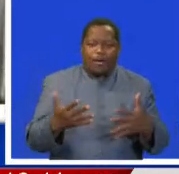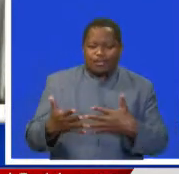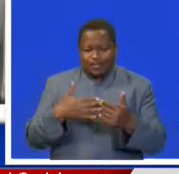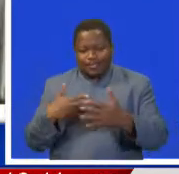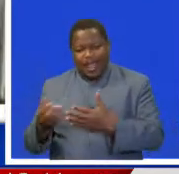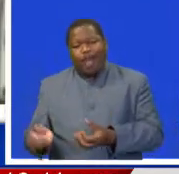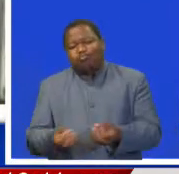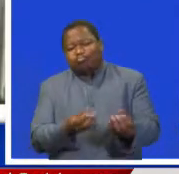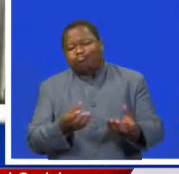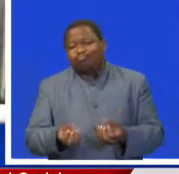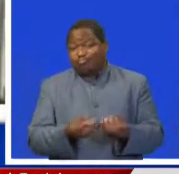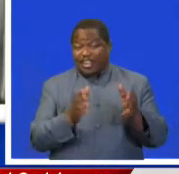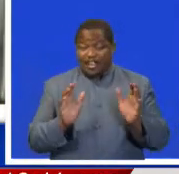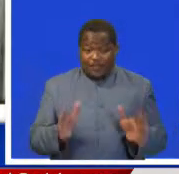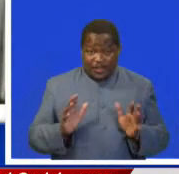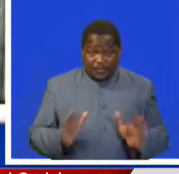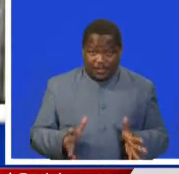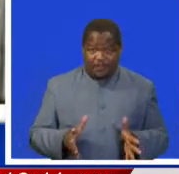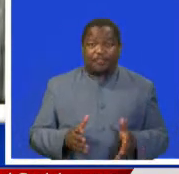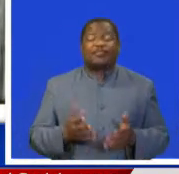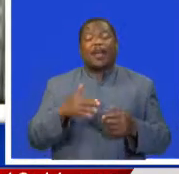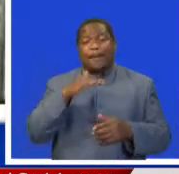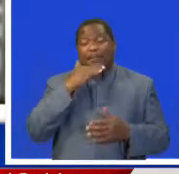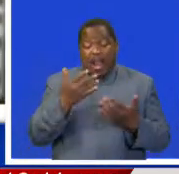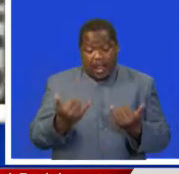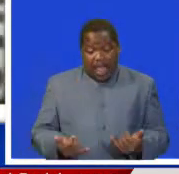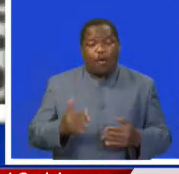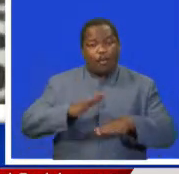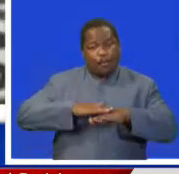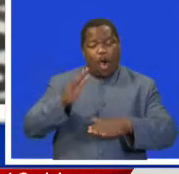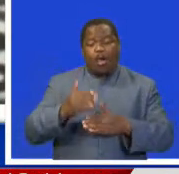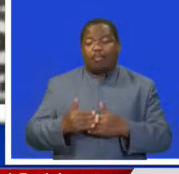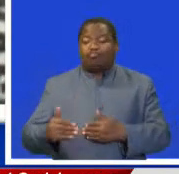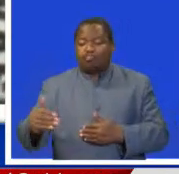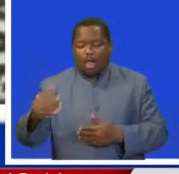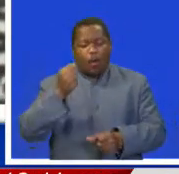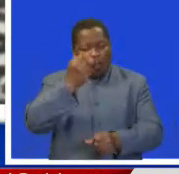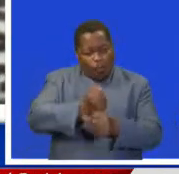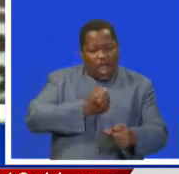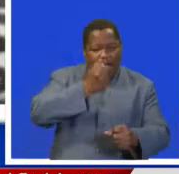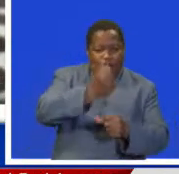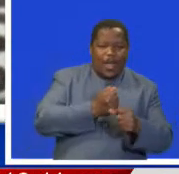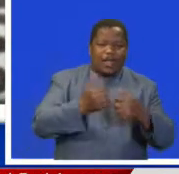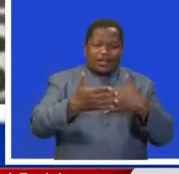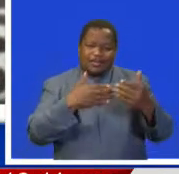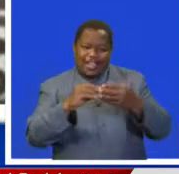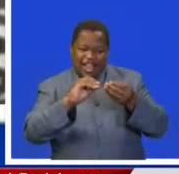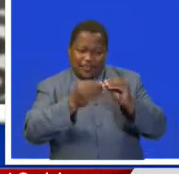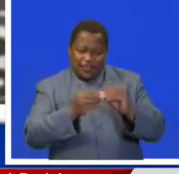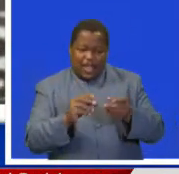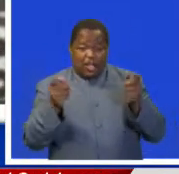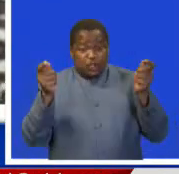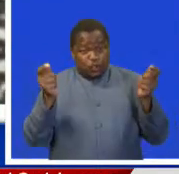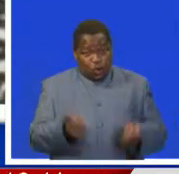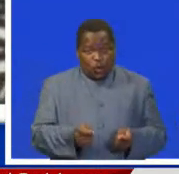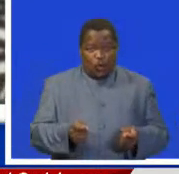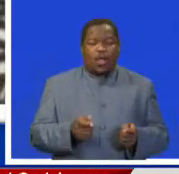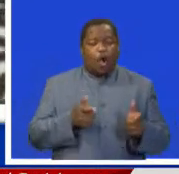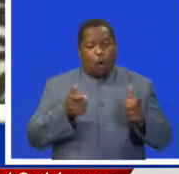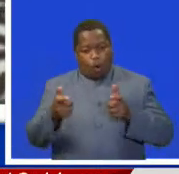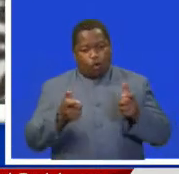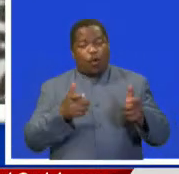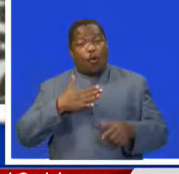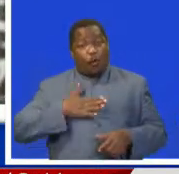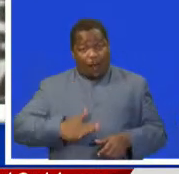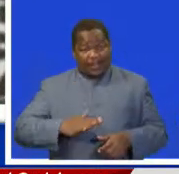konalokho. So that's what all the strategies in the start center this book says a lot. See container journeys about in case in York. See